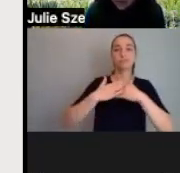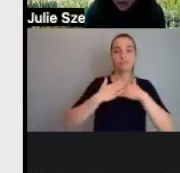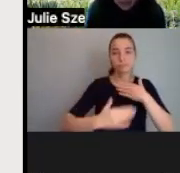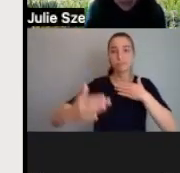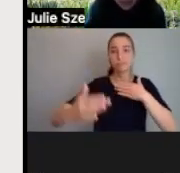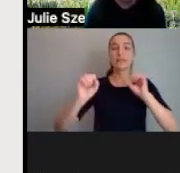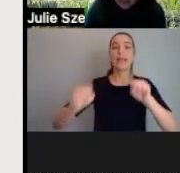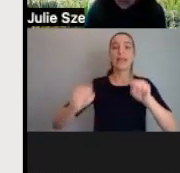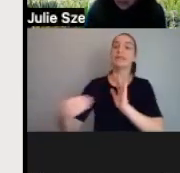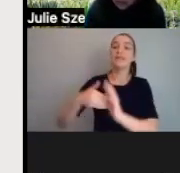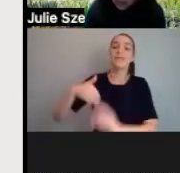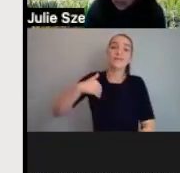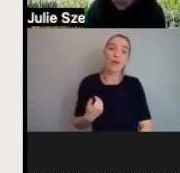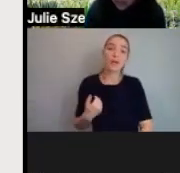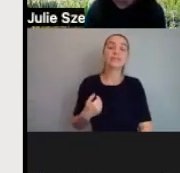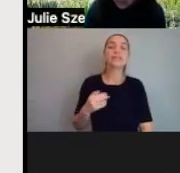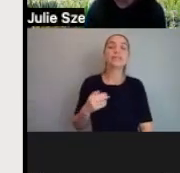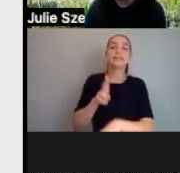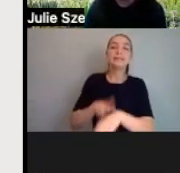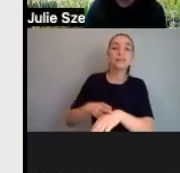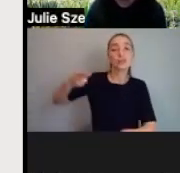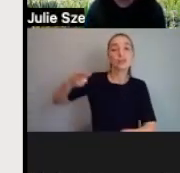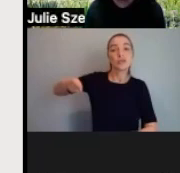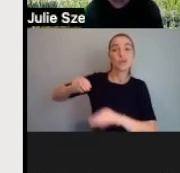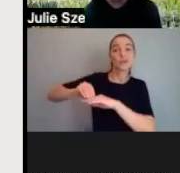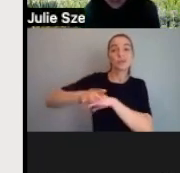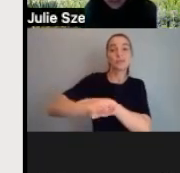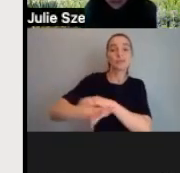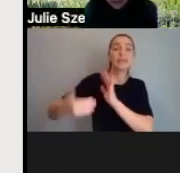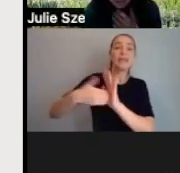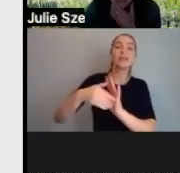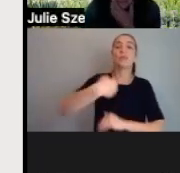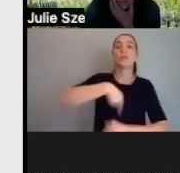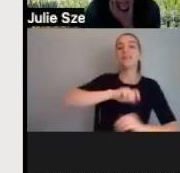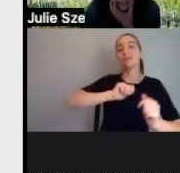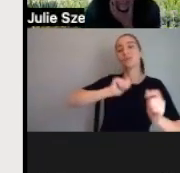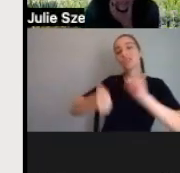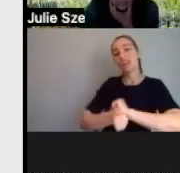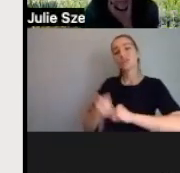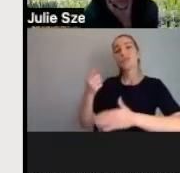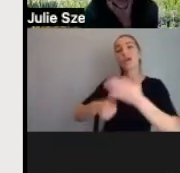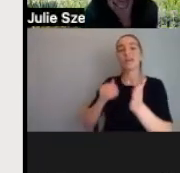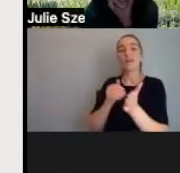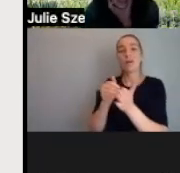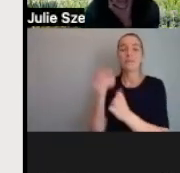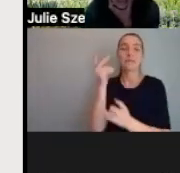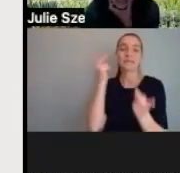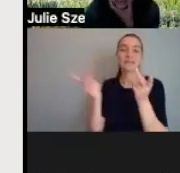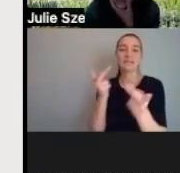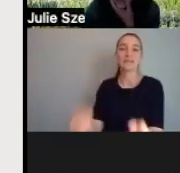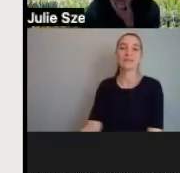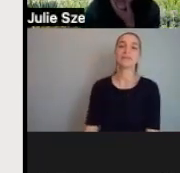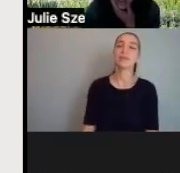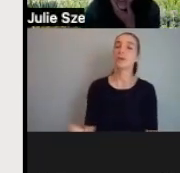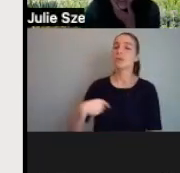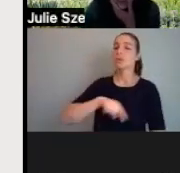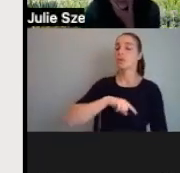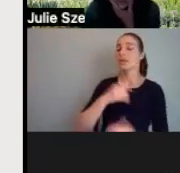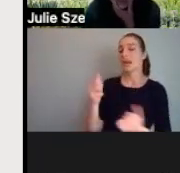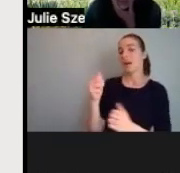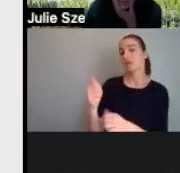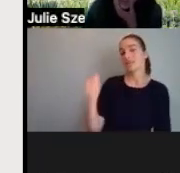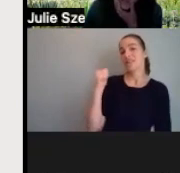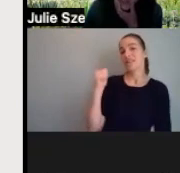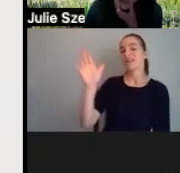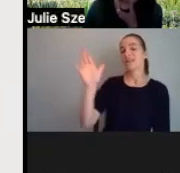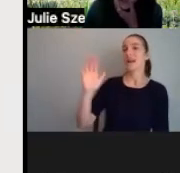that are complex and contradictory. But more than institutions, critical climate justice movements reject the legacy of colonialism, human